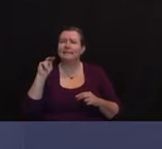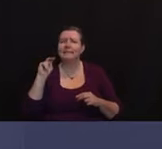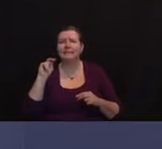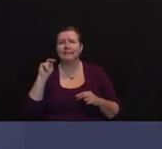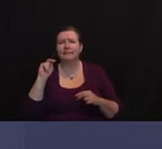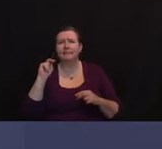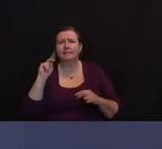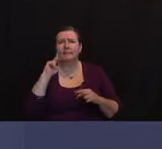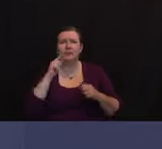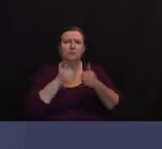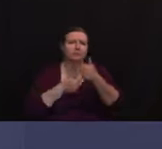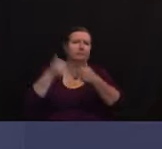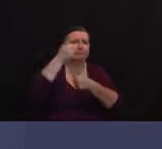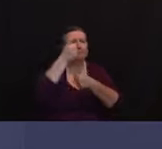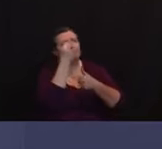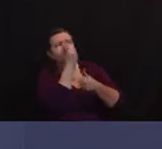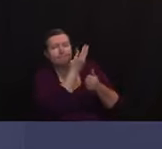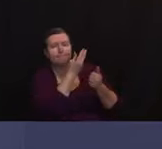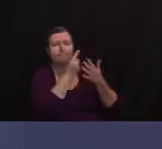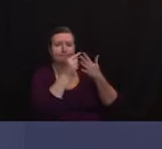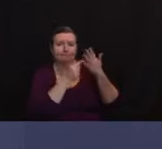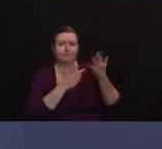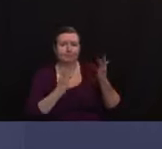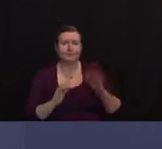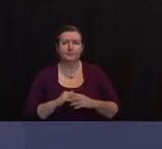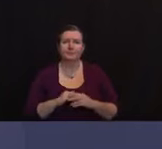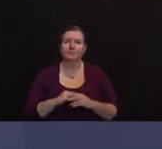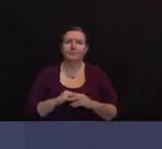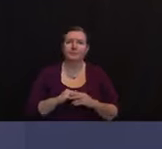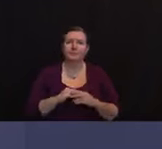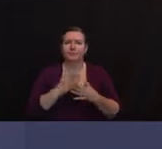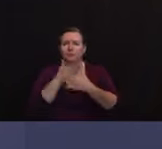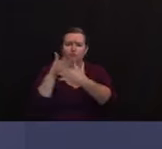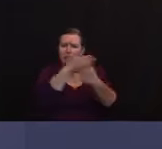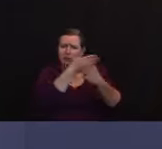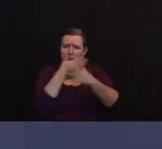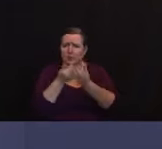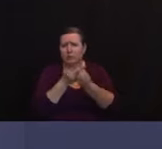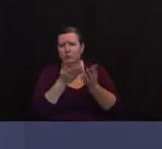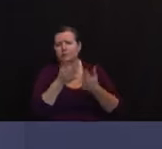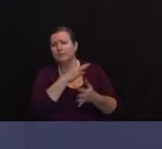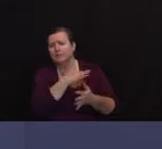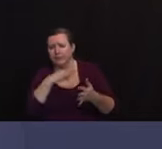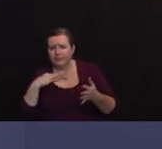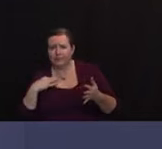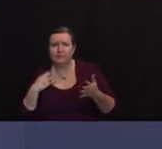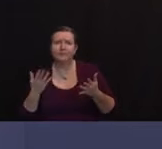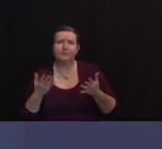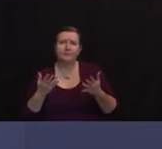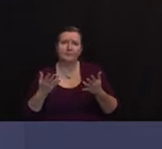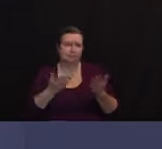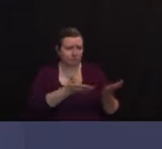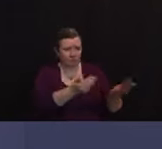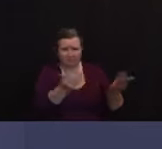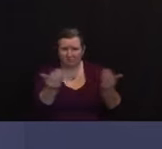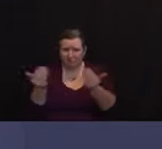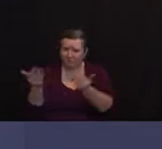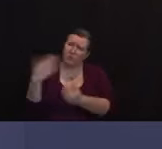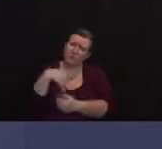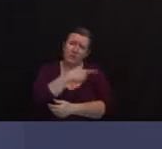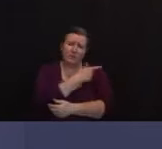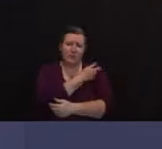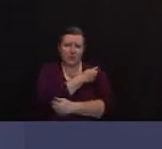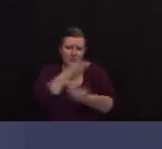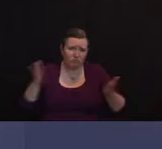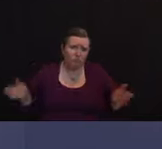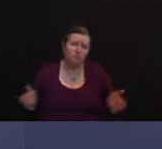asked questions, and draft messages that they can share with their staff to increase their interest in getting vaccinated. The